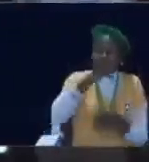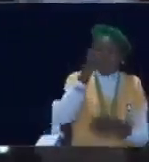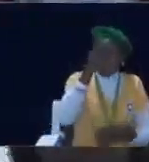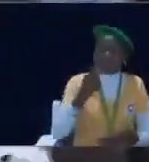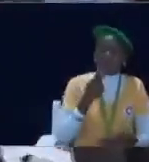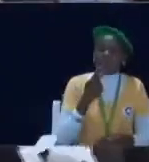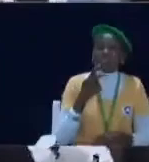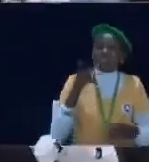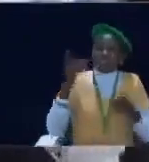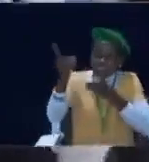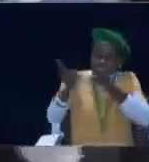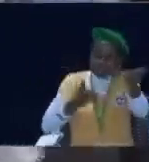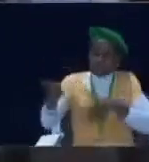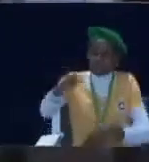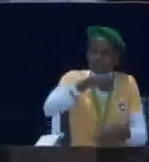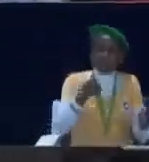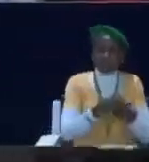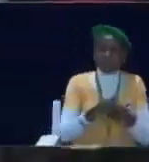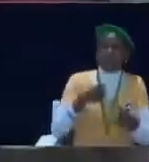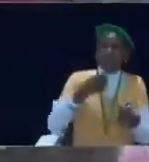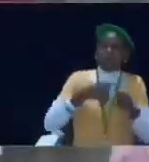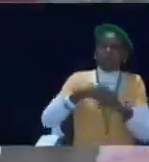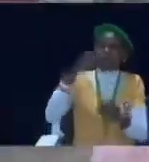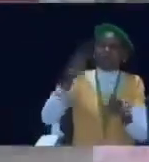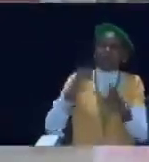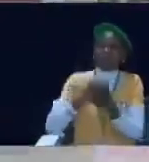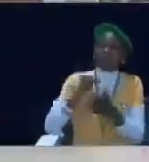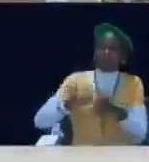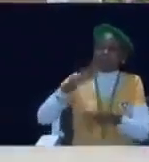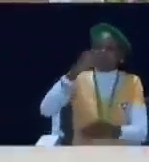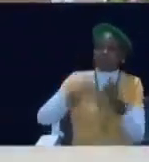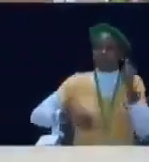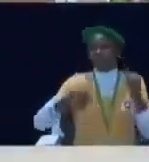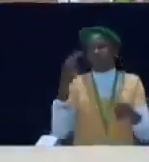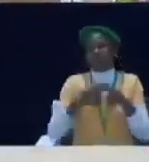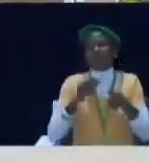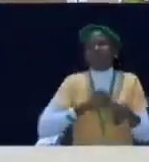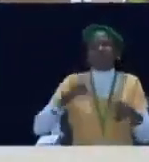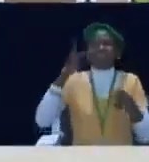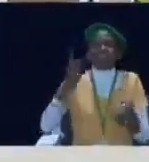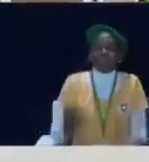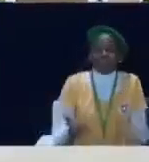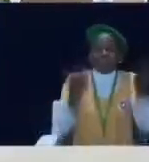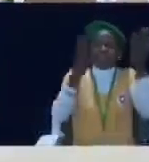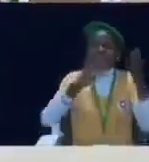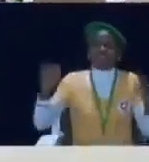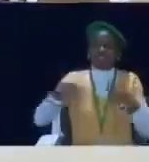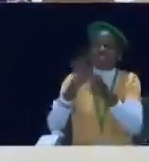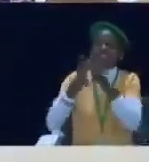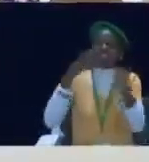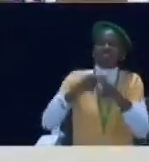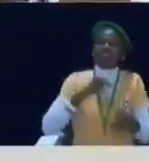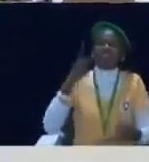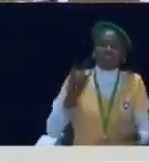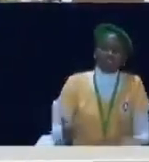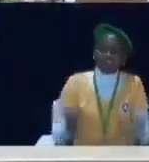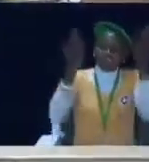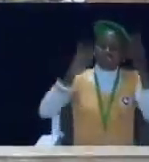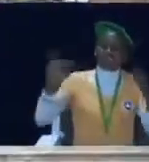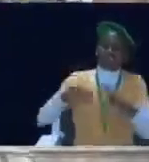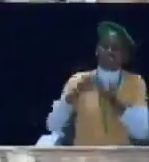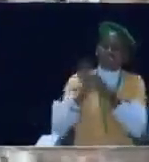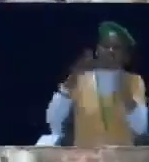parents define you as. But in the name that is above every other name, I see you rising. I see you